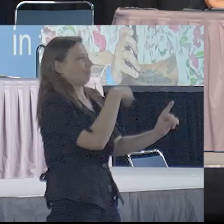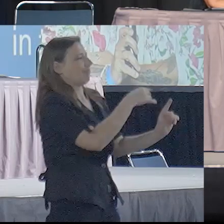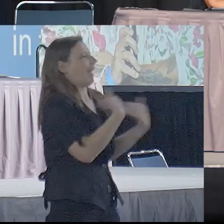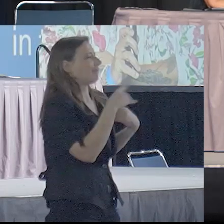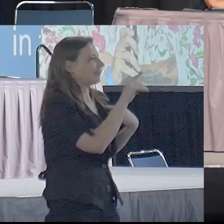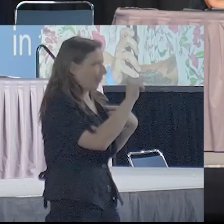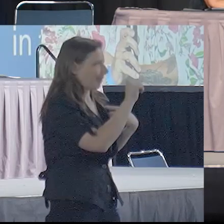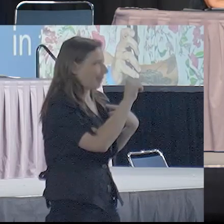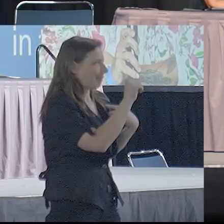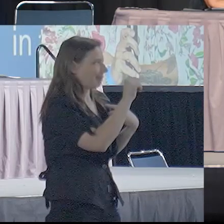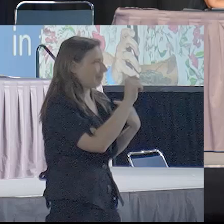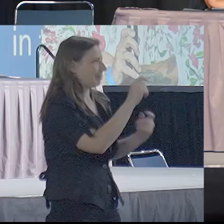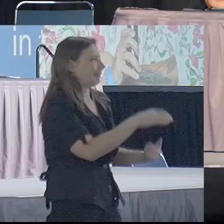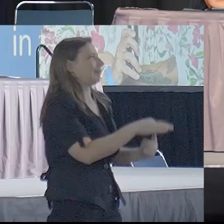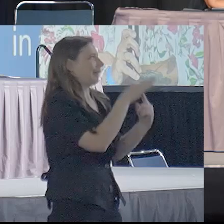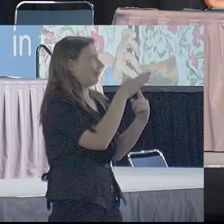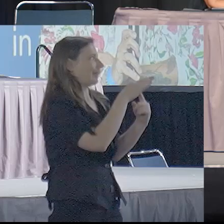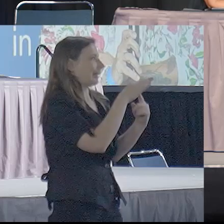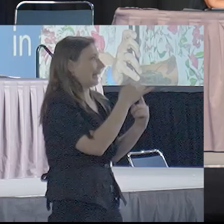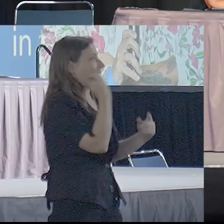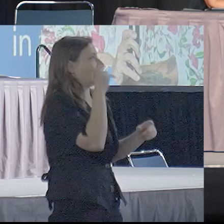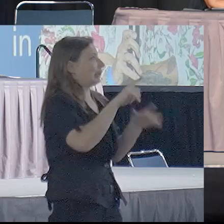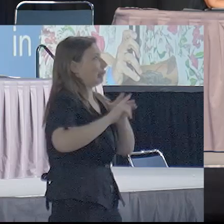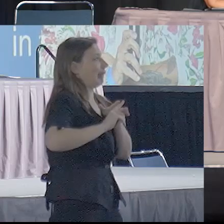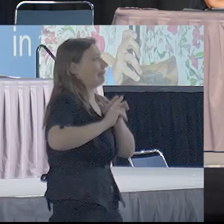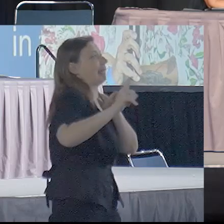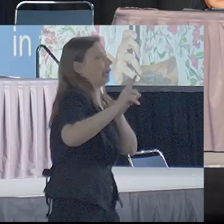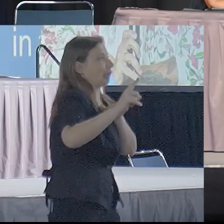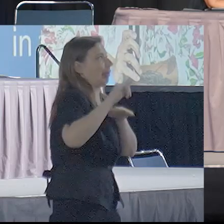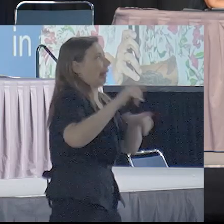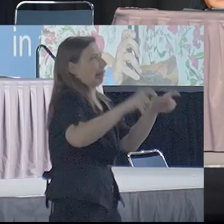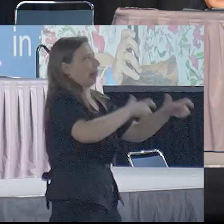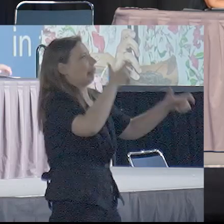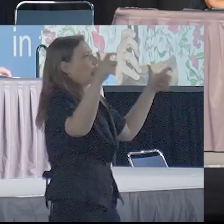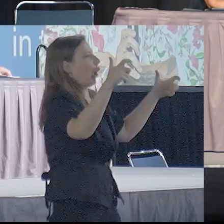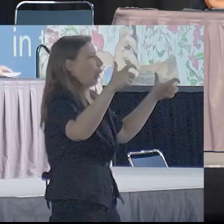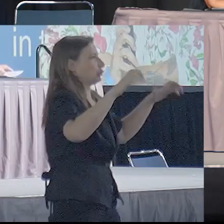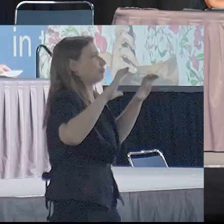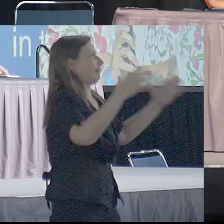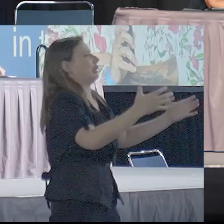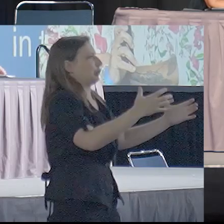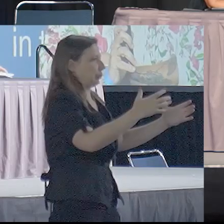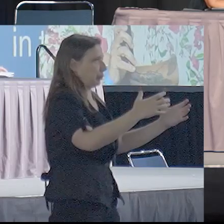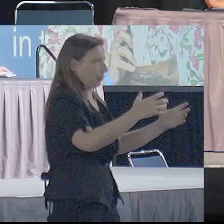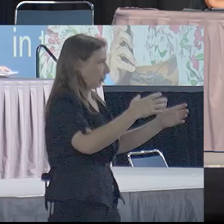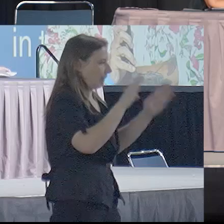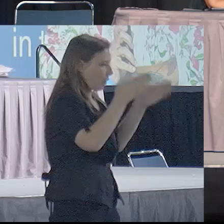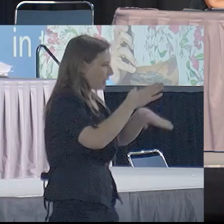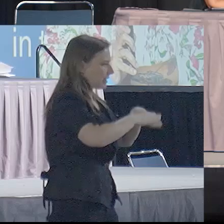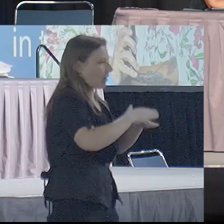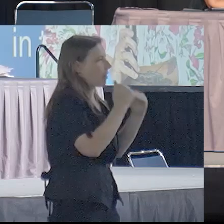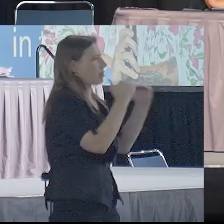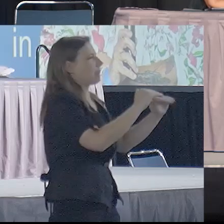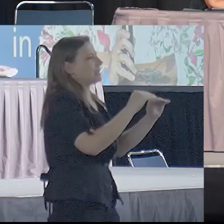disability, specifically in evacuating a large venue like NRG Park, focusing on mobility, limited